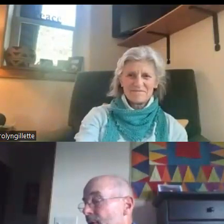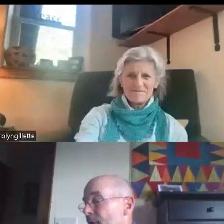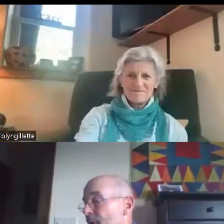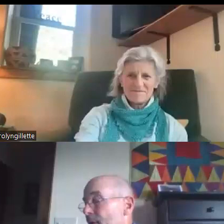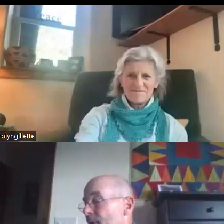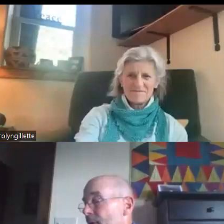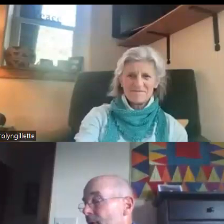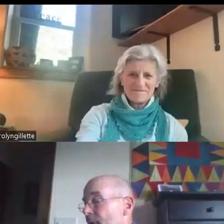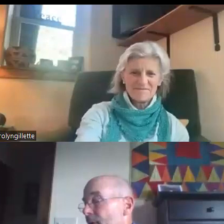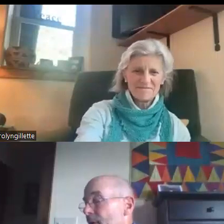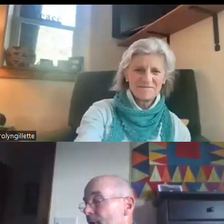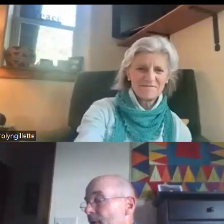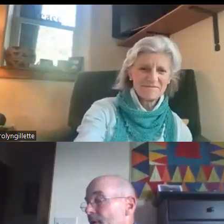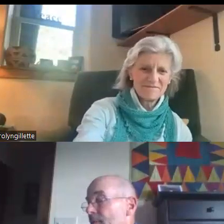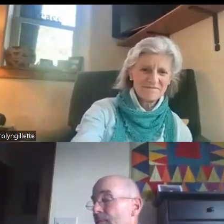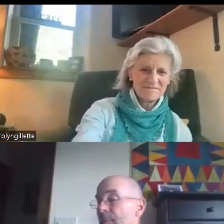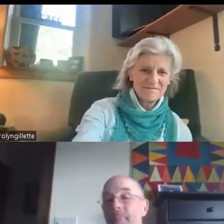Thanks very much. I'll appreciate it.